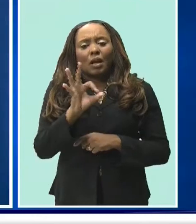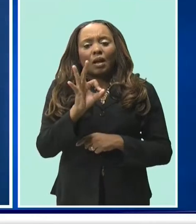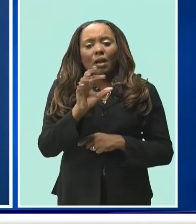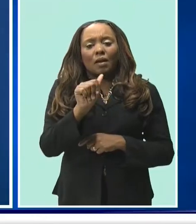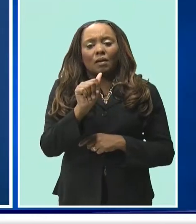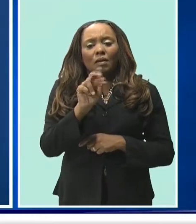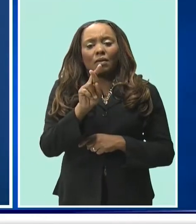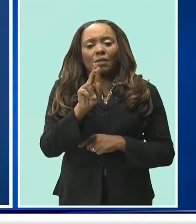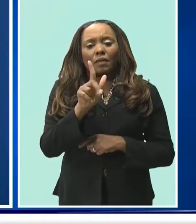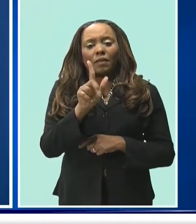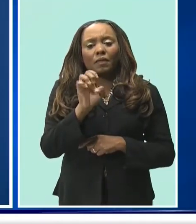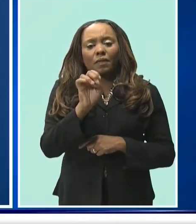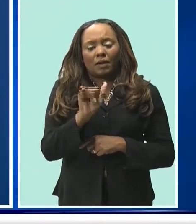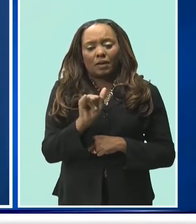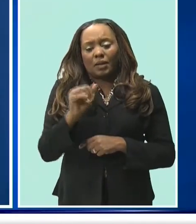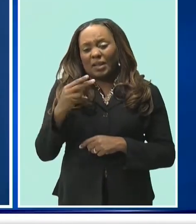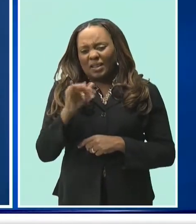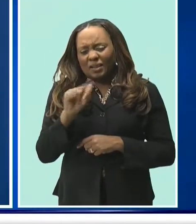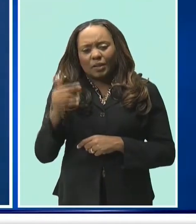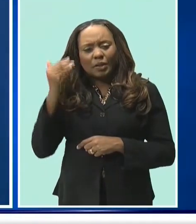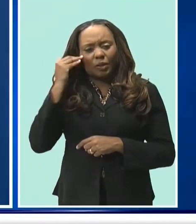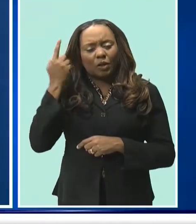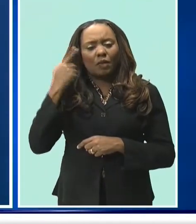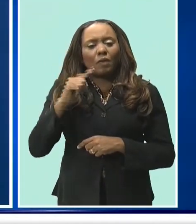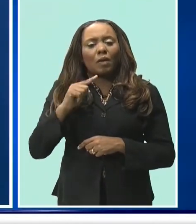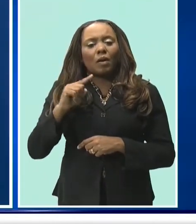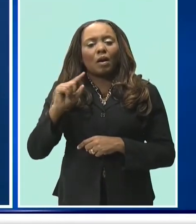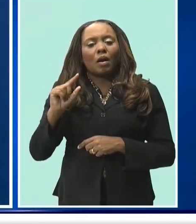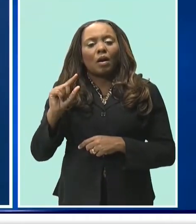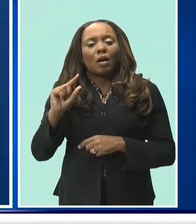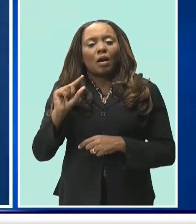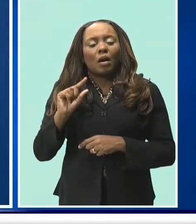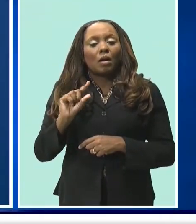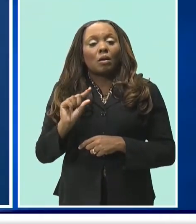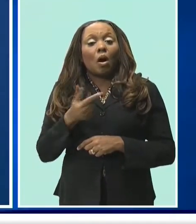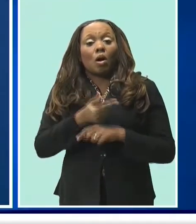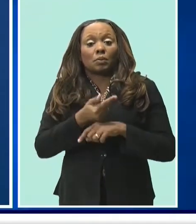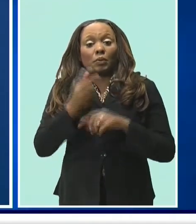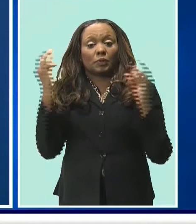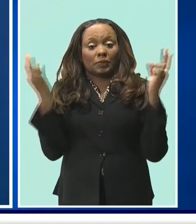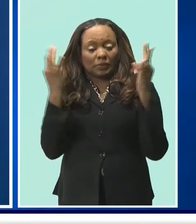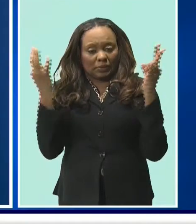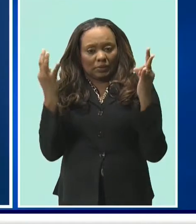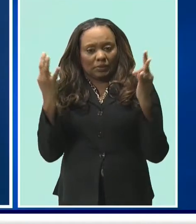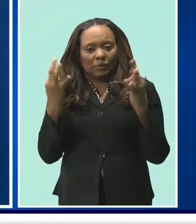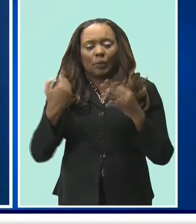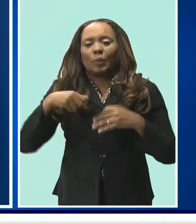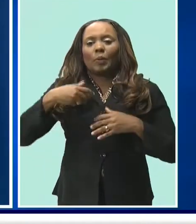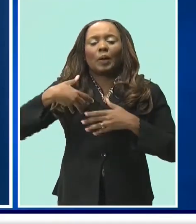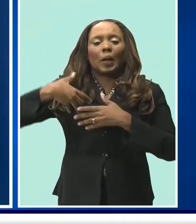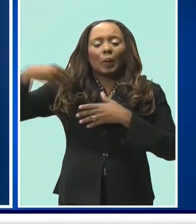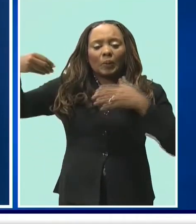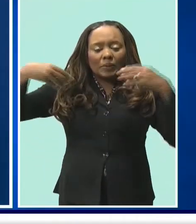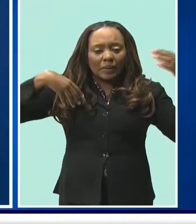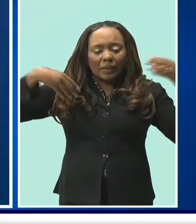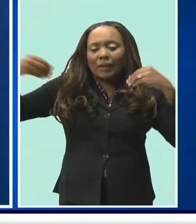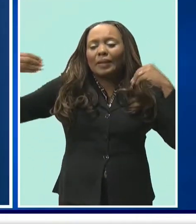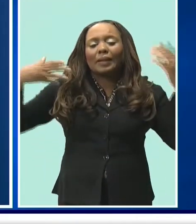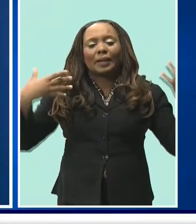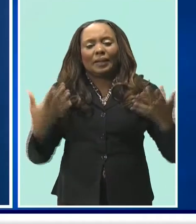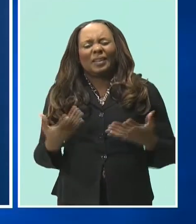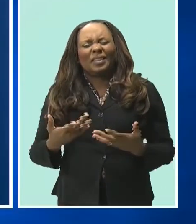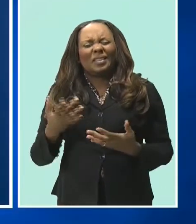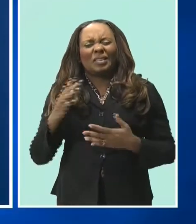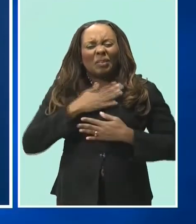Gospel Fest, that was the type of experience that it was. The outdoors, unfettered. So for me, it